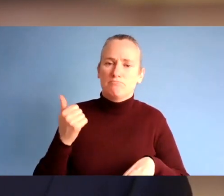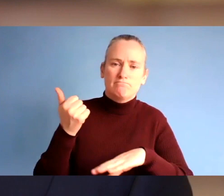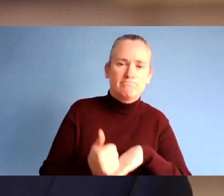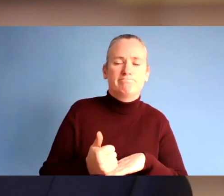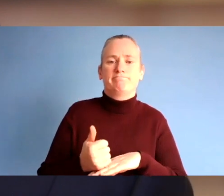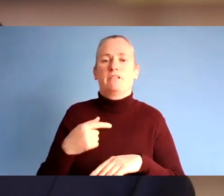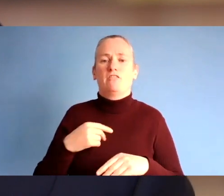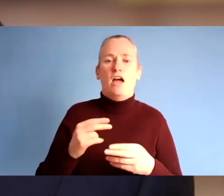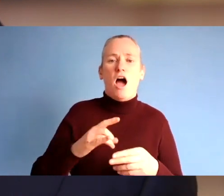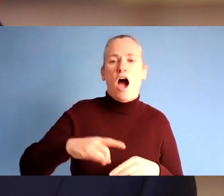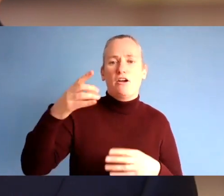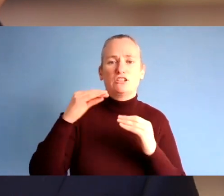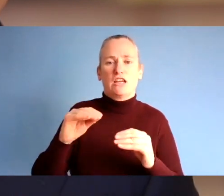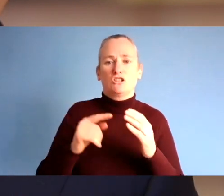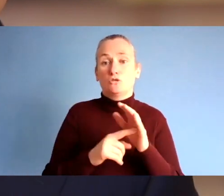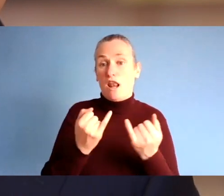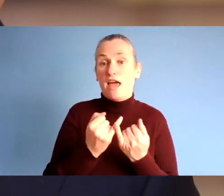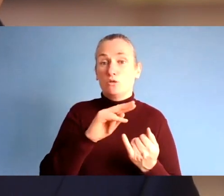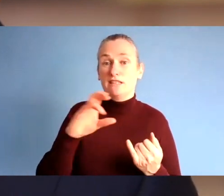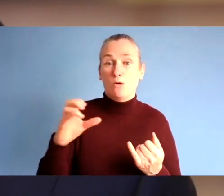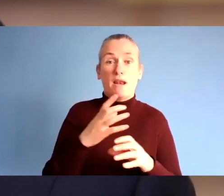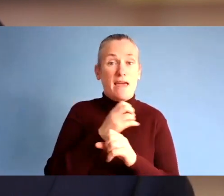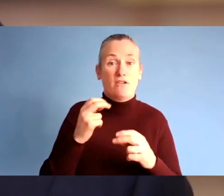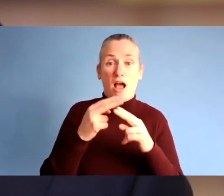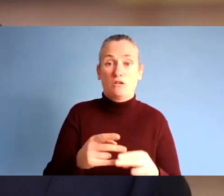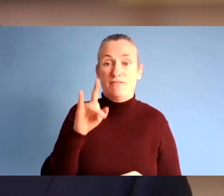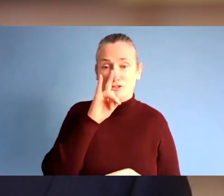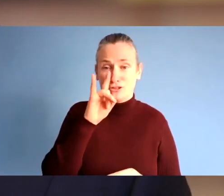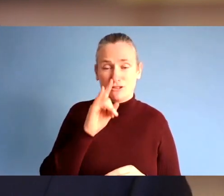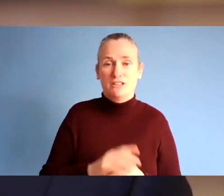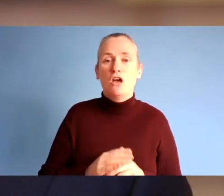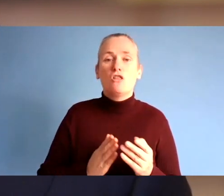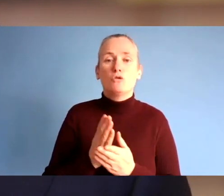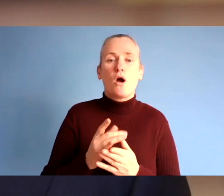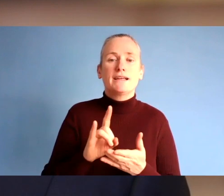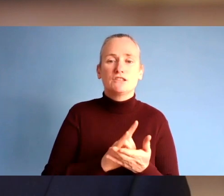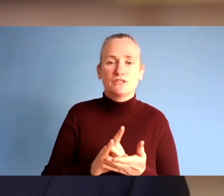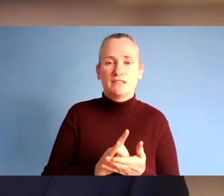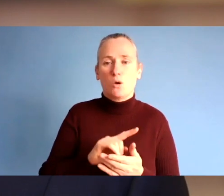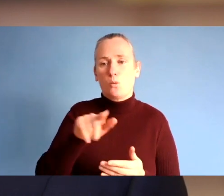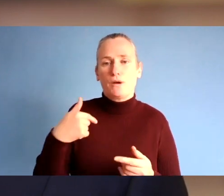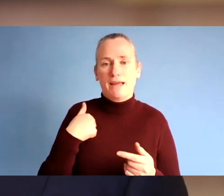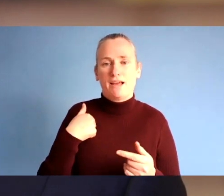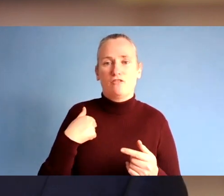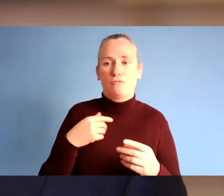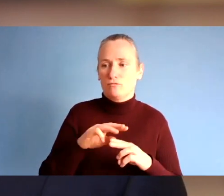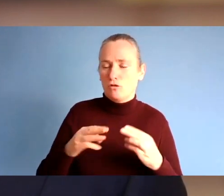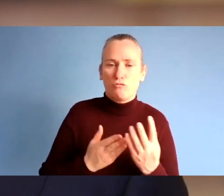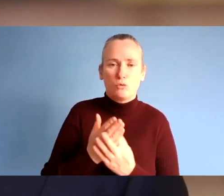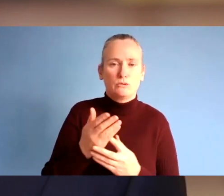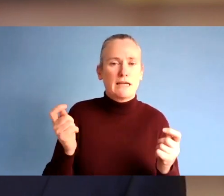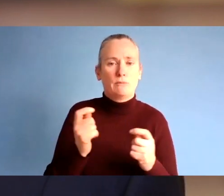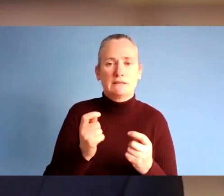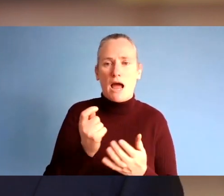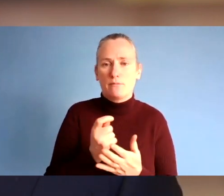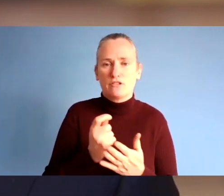as UCC, will never go out of fashion. Throughout our history, we as a people have come through some terrible times